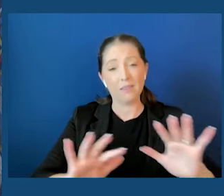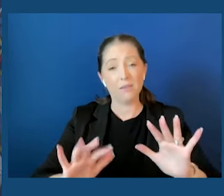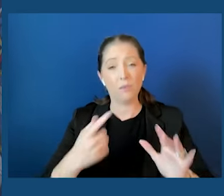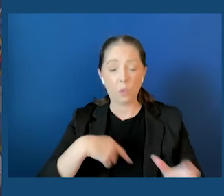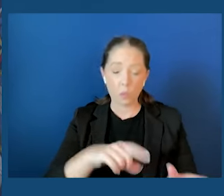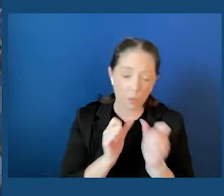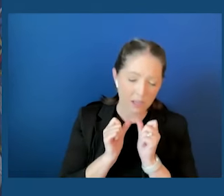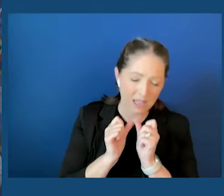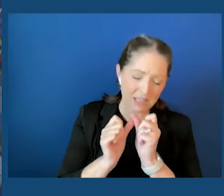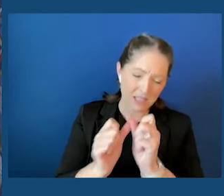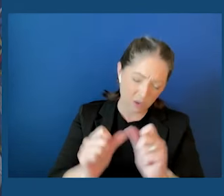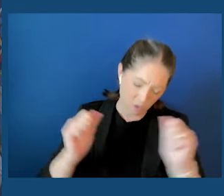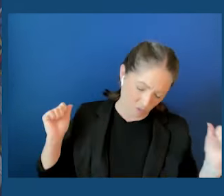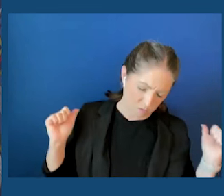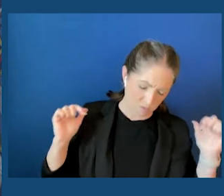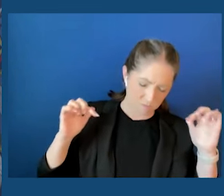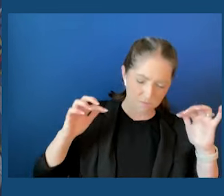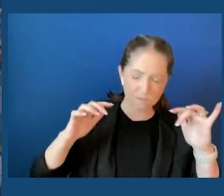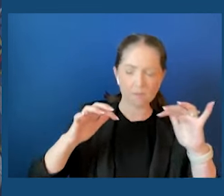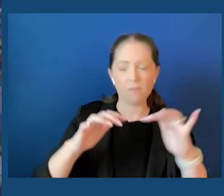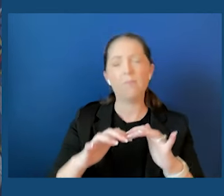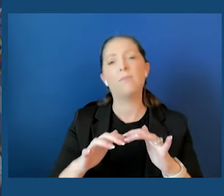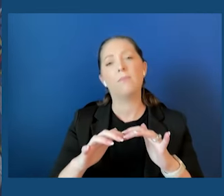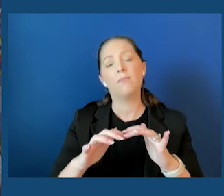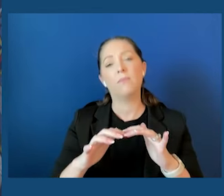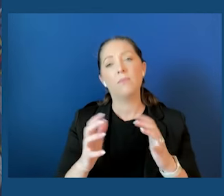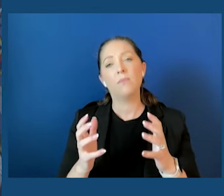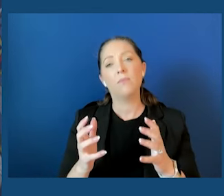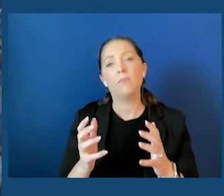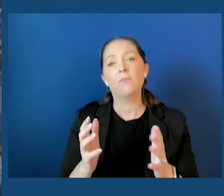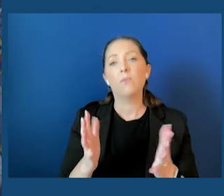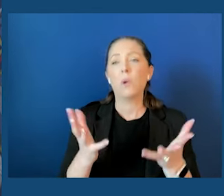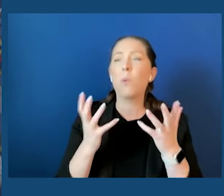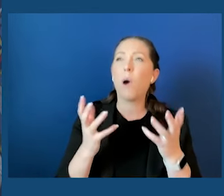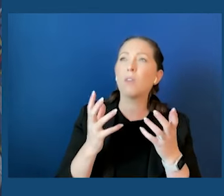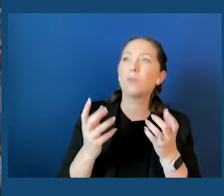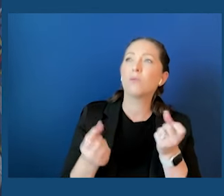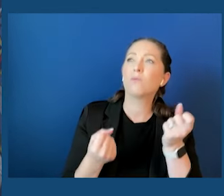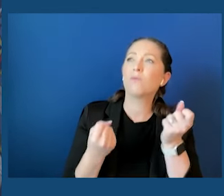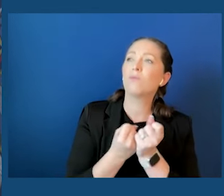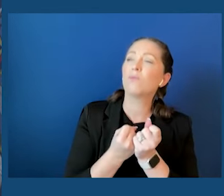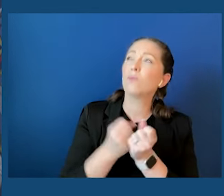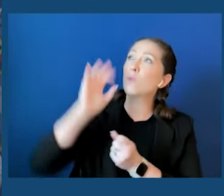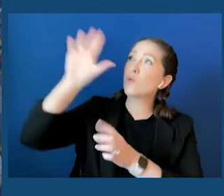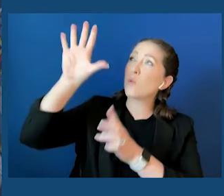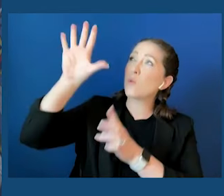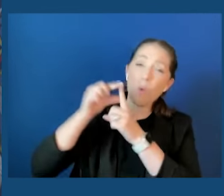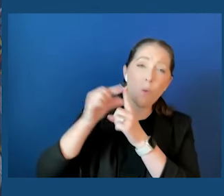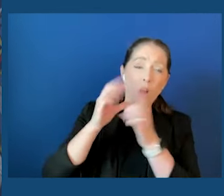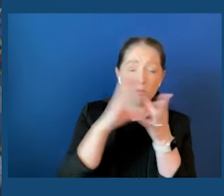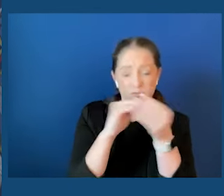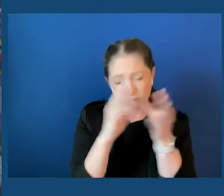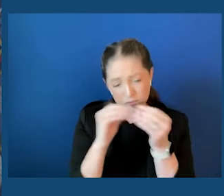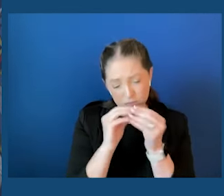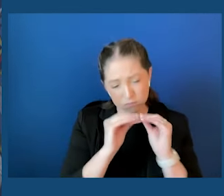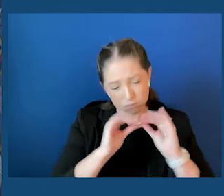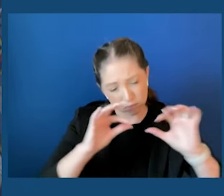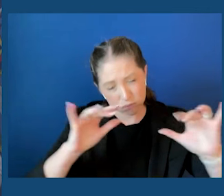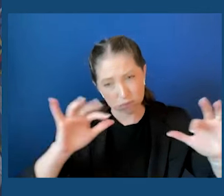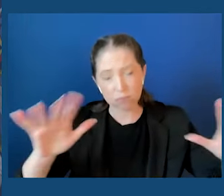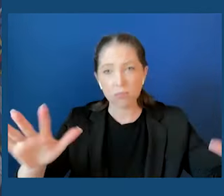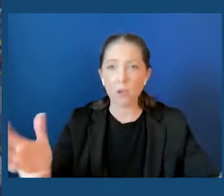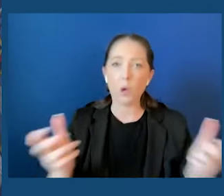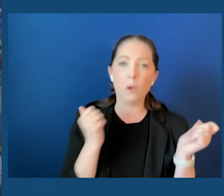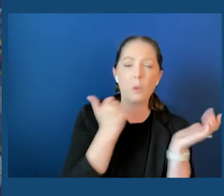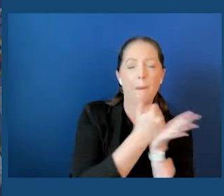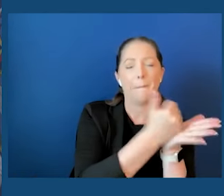assemble to speak, O Lord, on your behalf and to help one another in all that we are